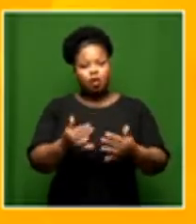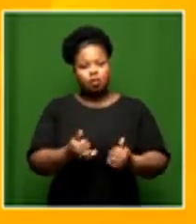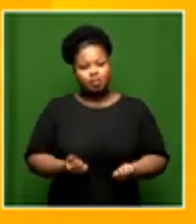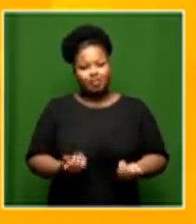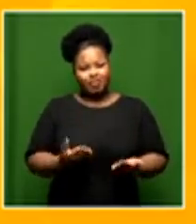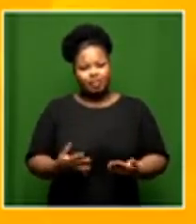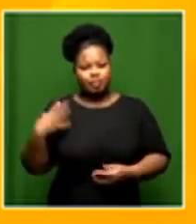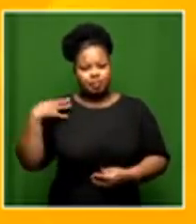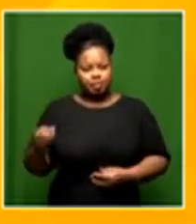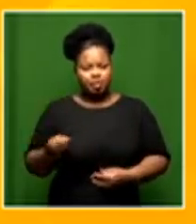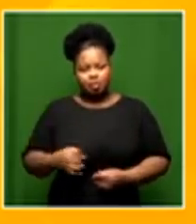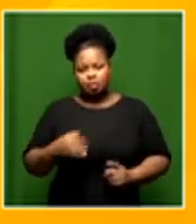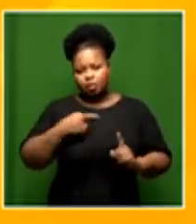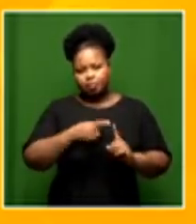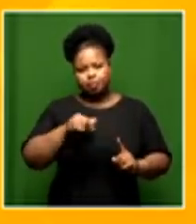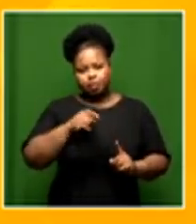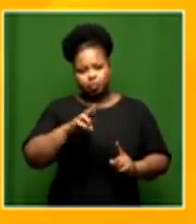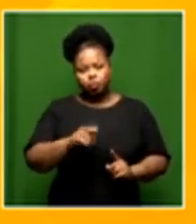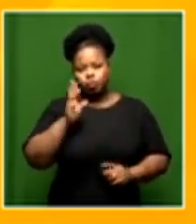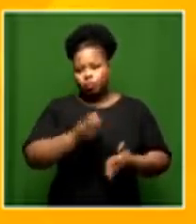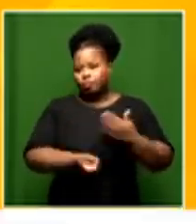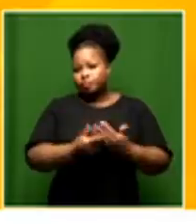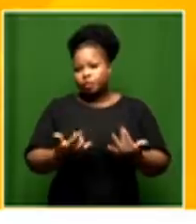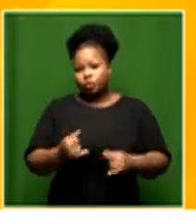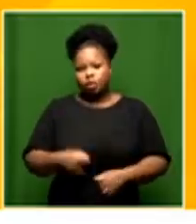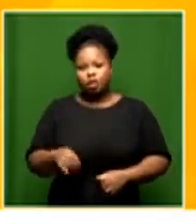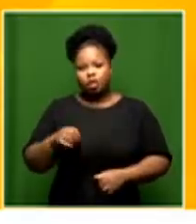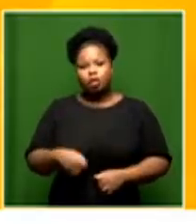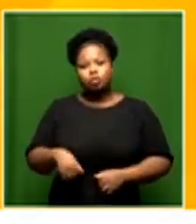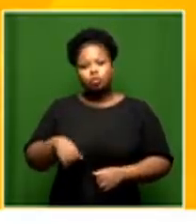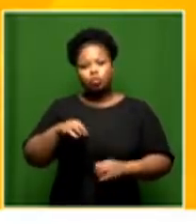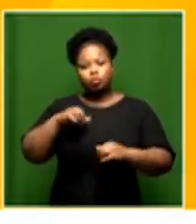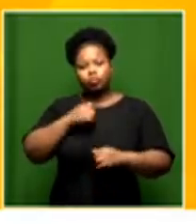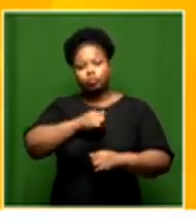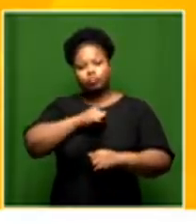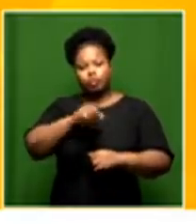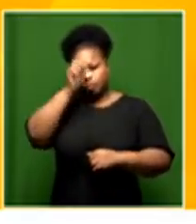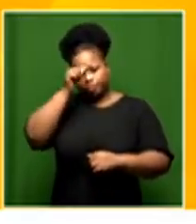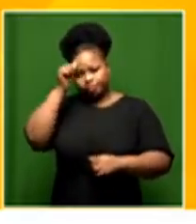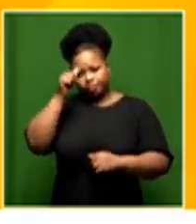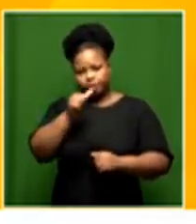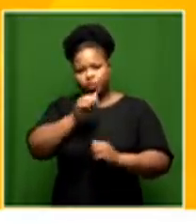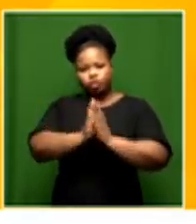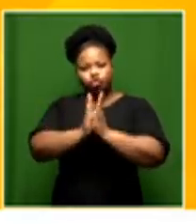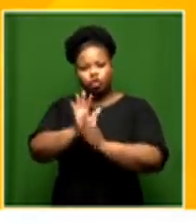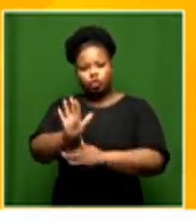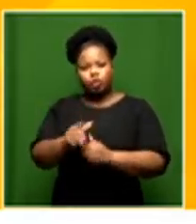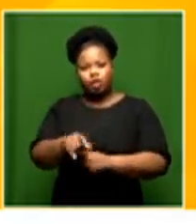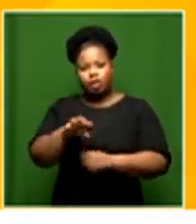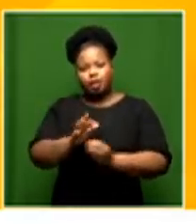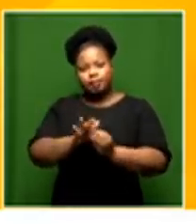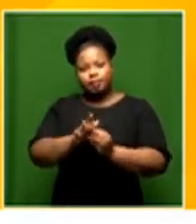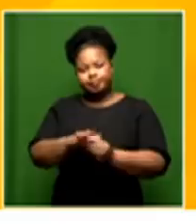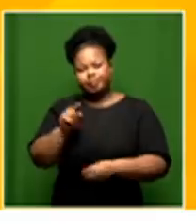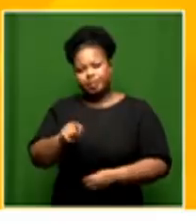For the late minister in the presidency, Jackson Mthembu, will be held at the Sacred Heart Roman Catholic Church in Ackerville in Emalahleni in Mpumalanga this